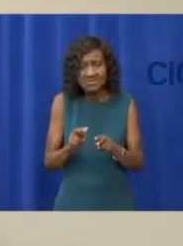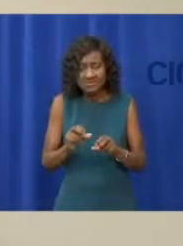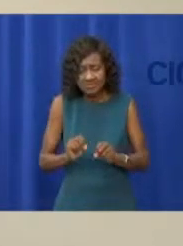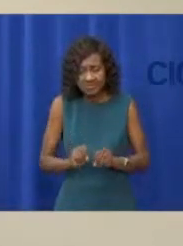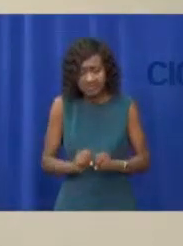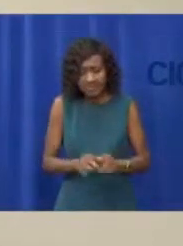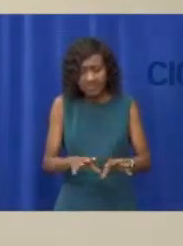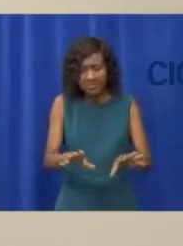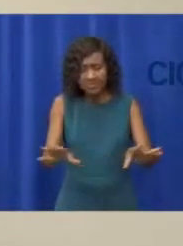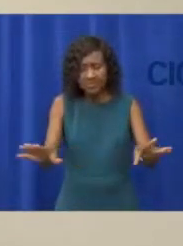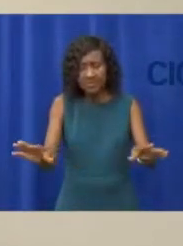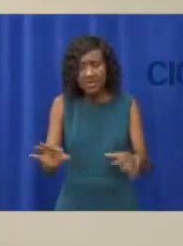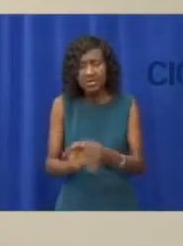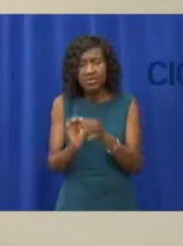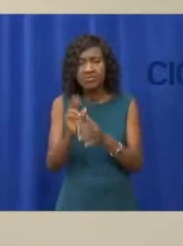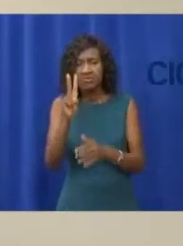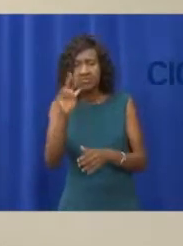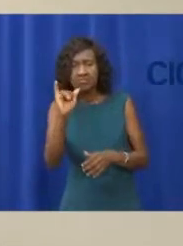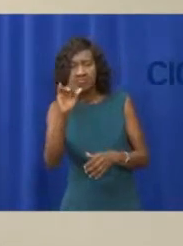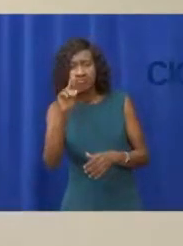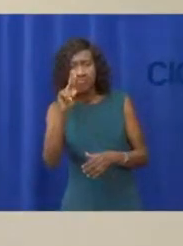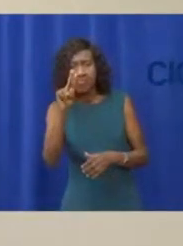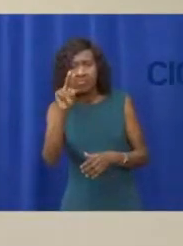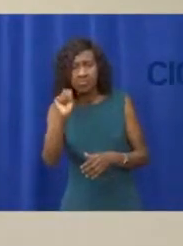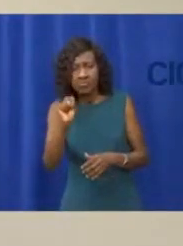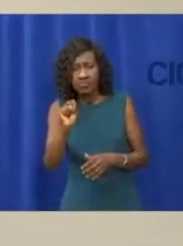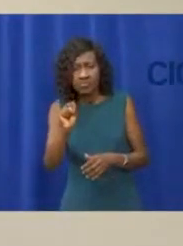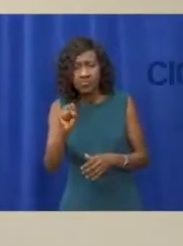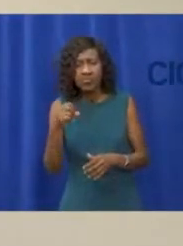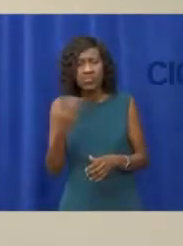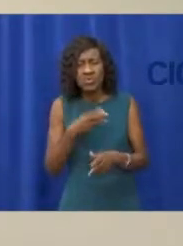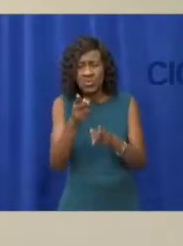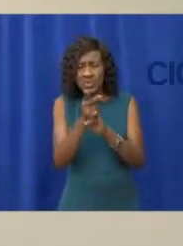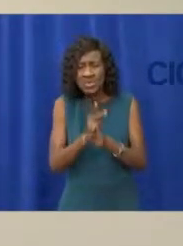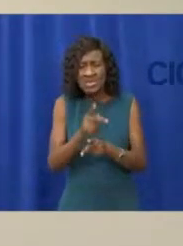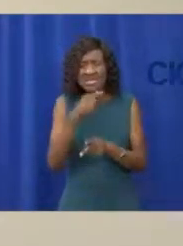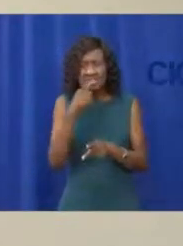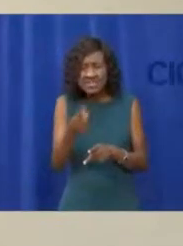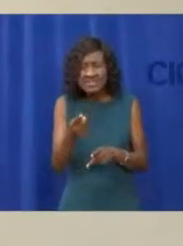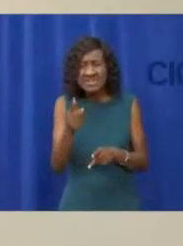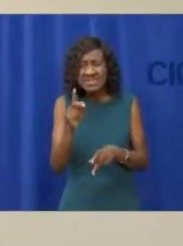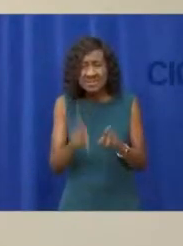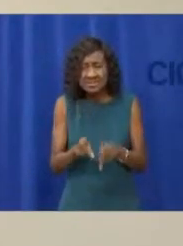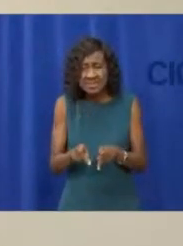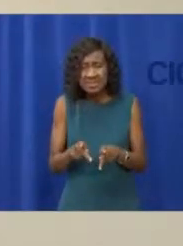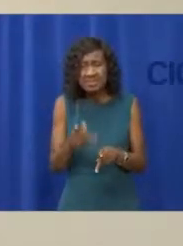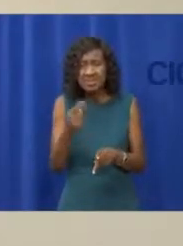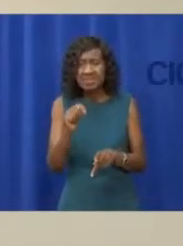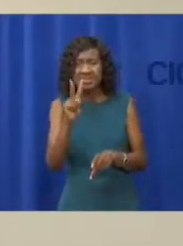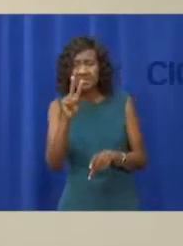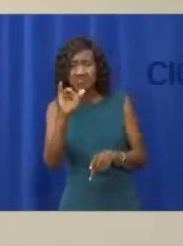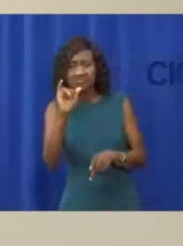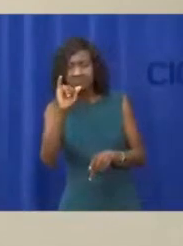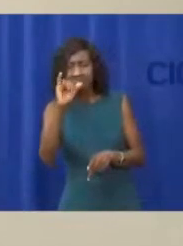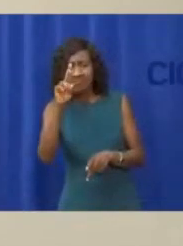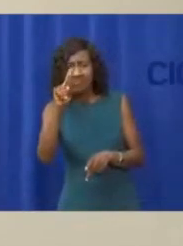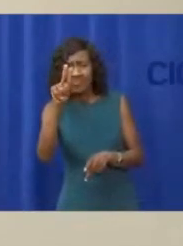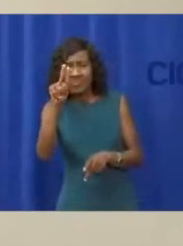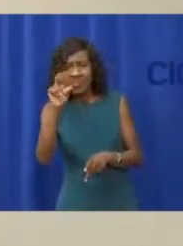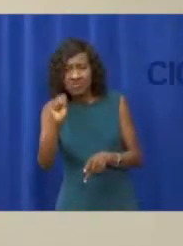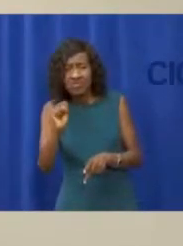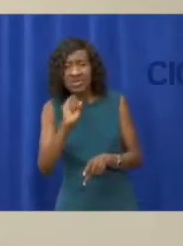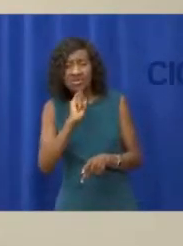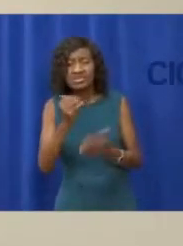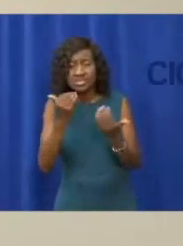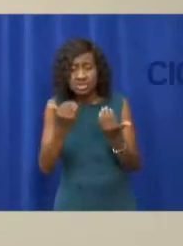We keep preaching what people need to do. The virus is in the community. We now have absolute